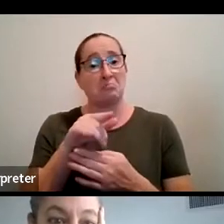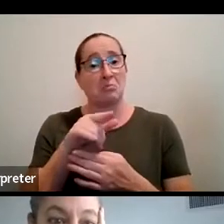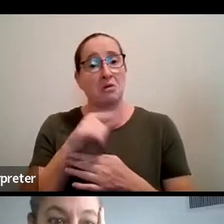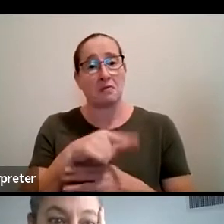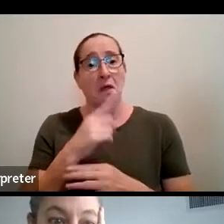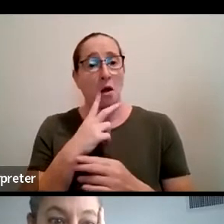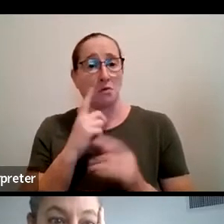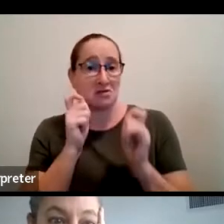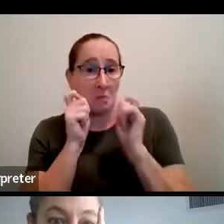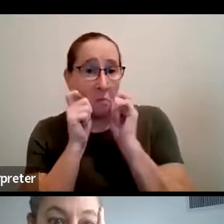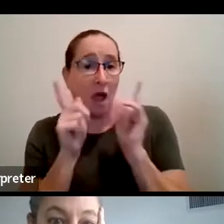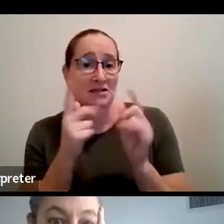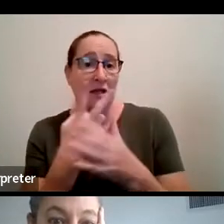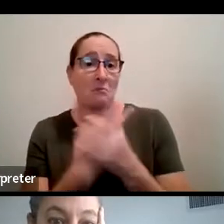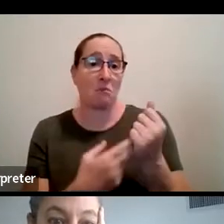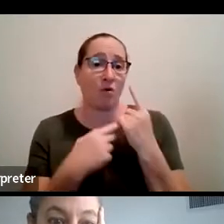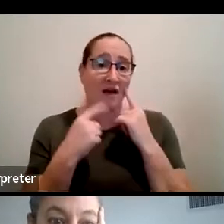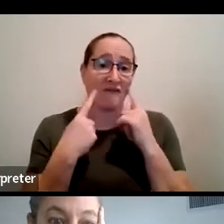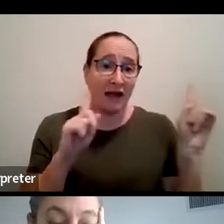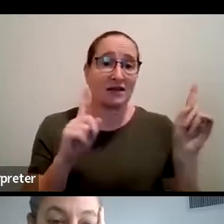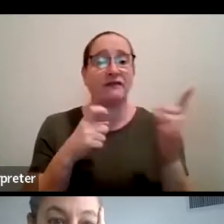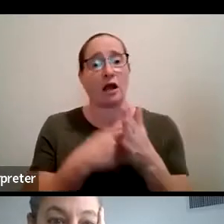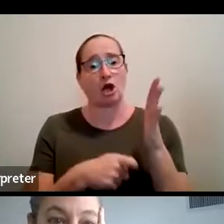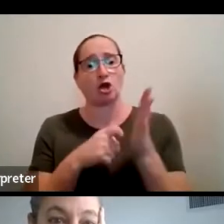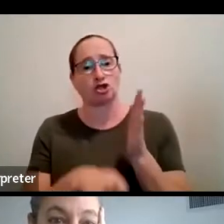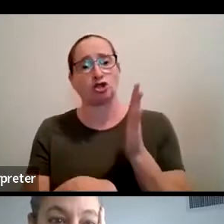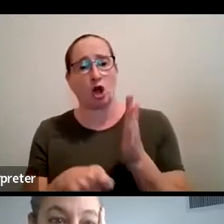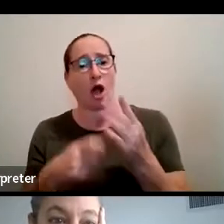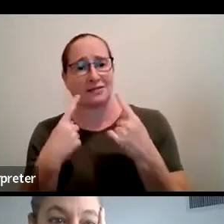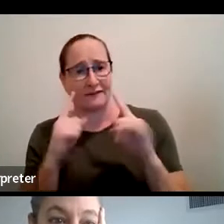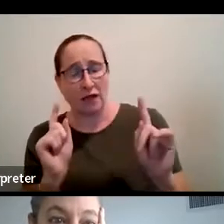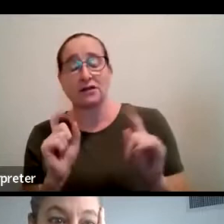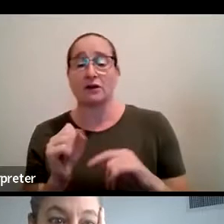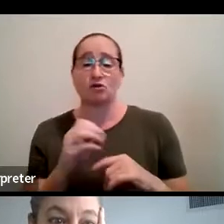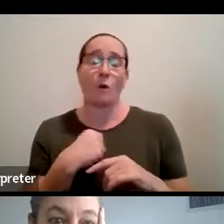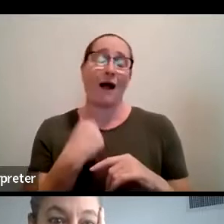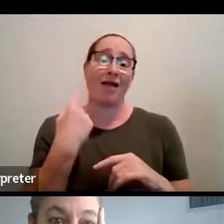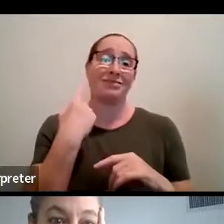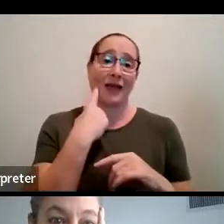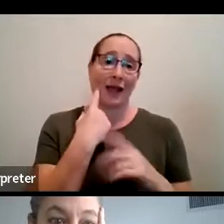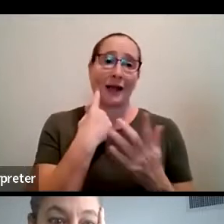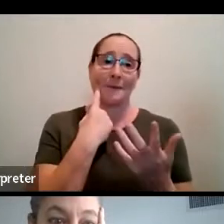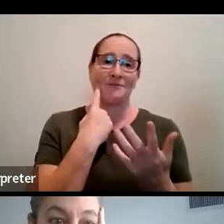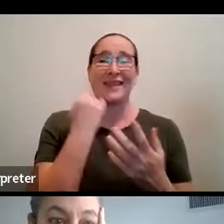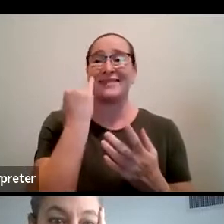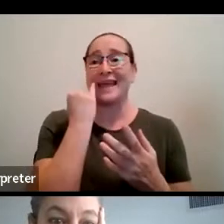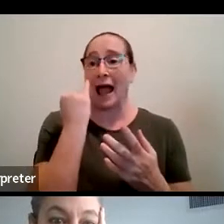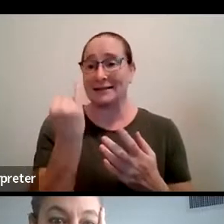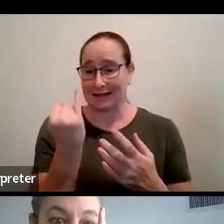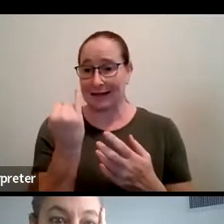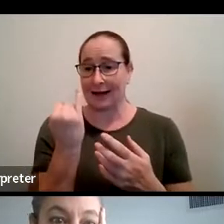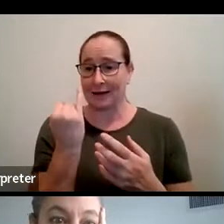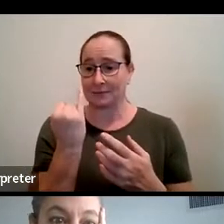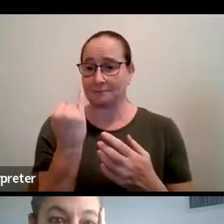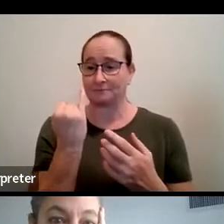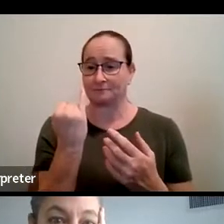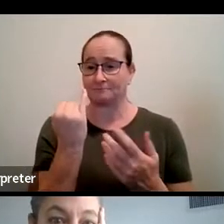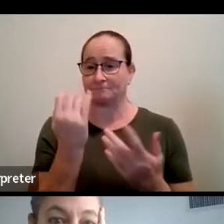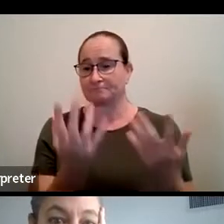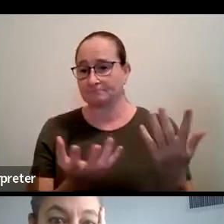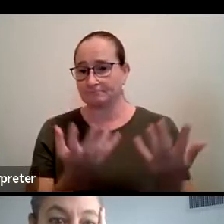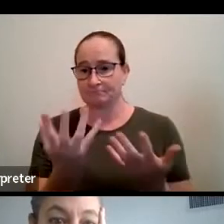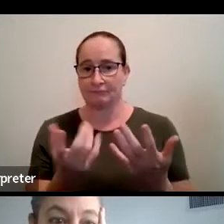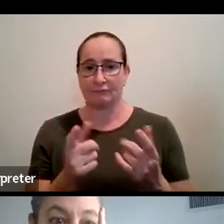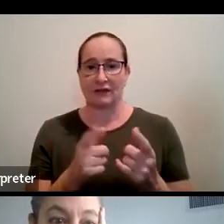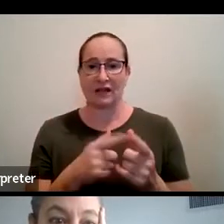both effective and cost effective. And so I think, you know, the idea is, you know, layer